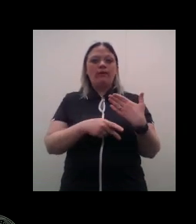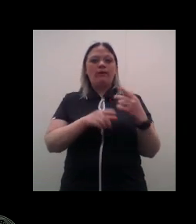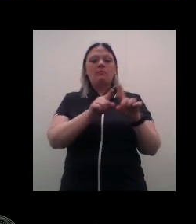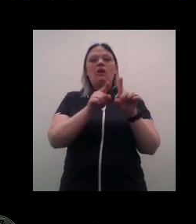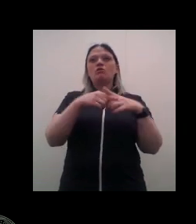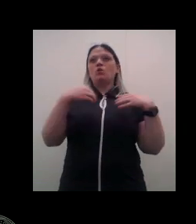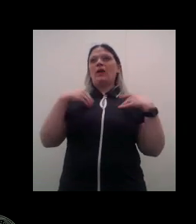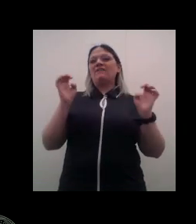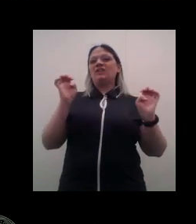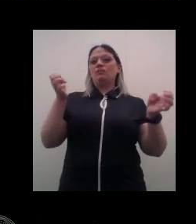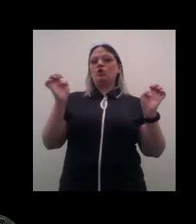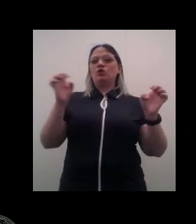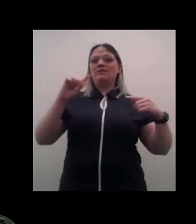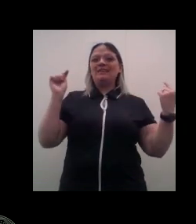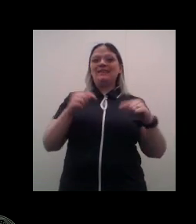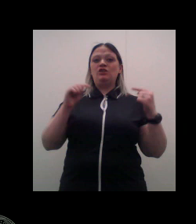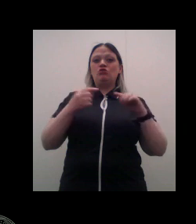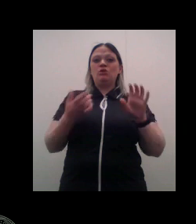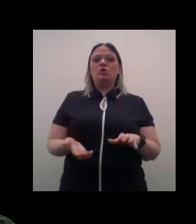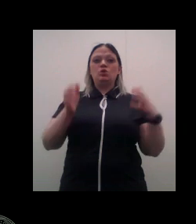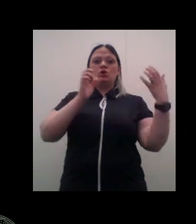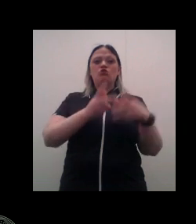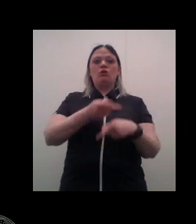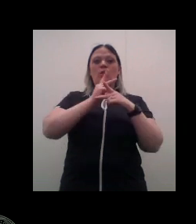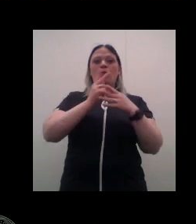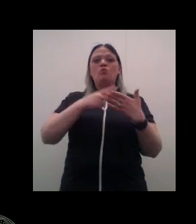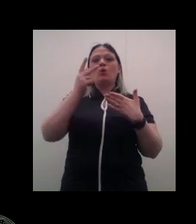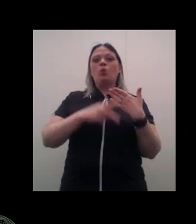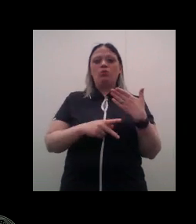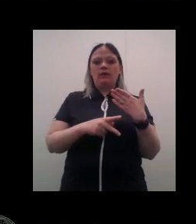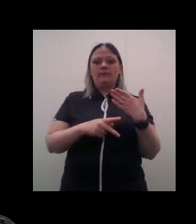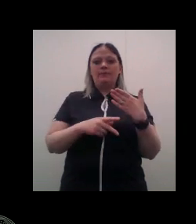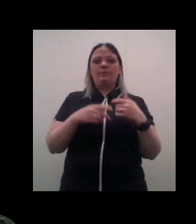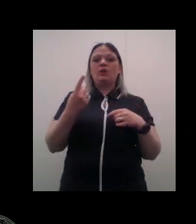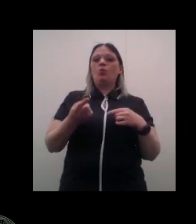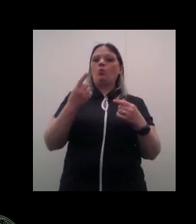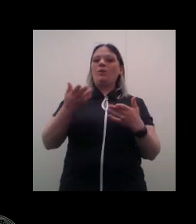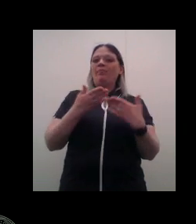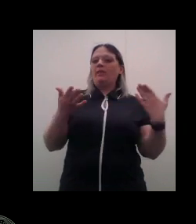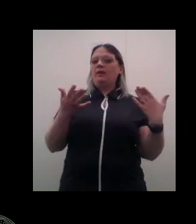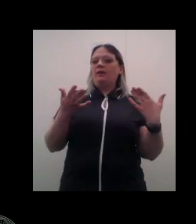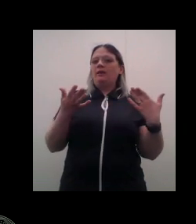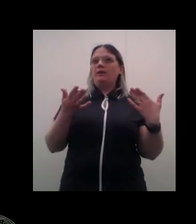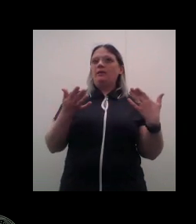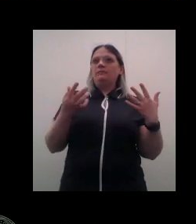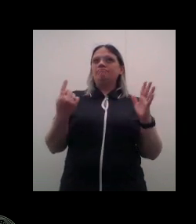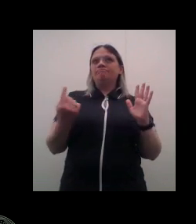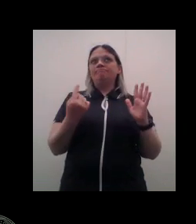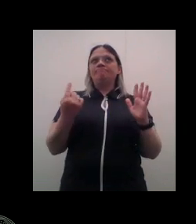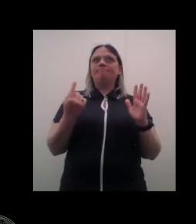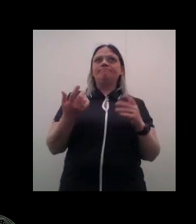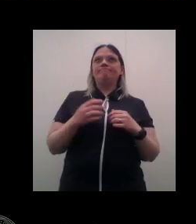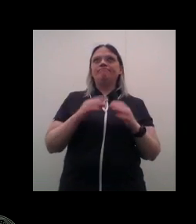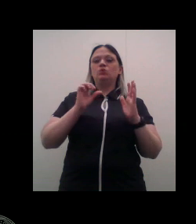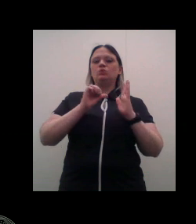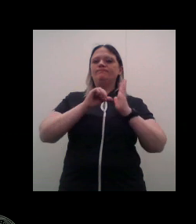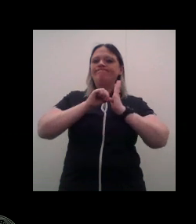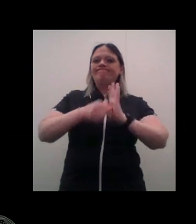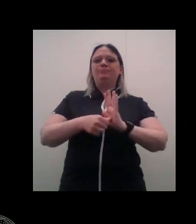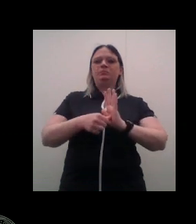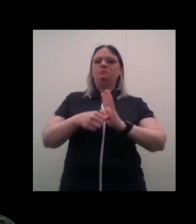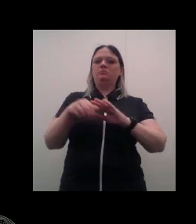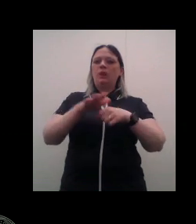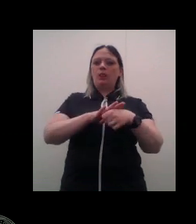have an emergency injury disaster loan program. One of the things I wanted to impress upon